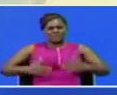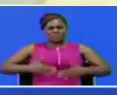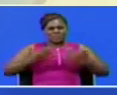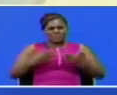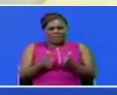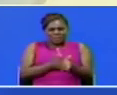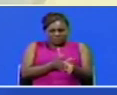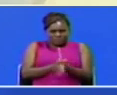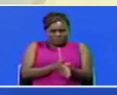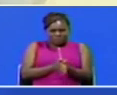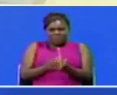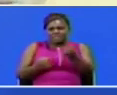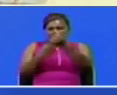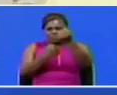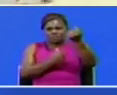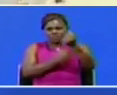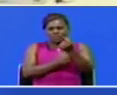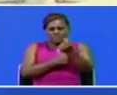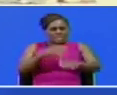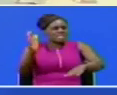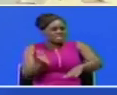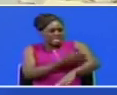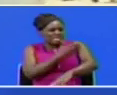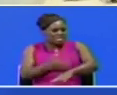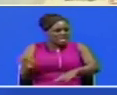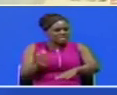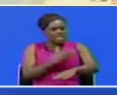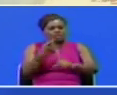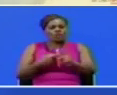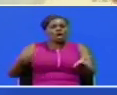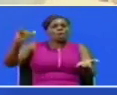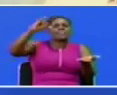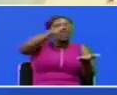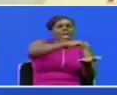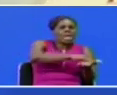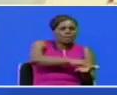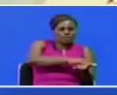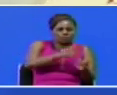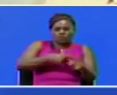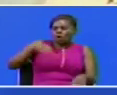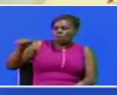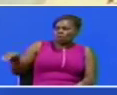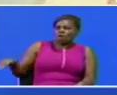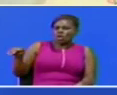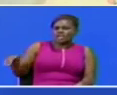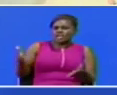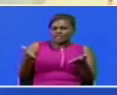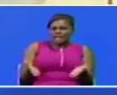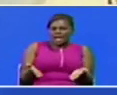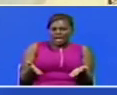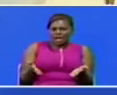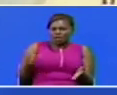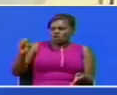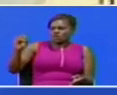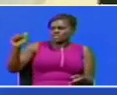in town. Of course, his supporters have been chanting his songs all the way from the Moi International Airport when he arrived in the morning. And right now, they are here at around Saba